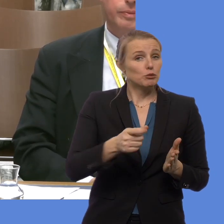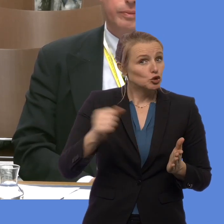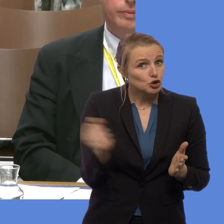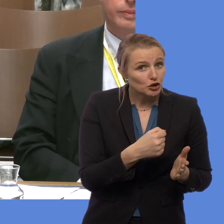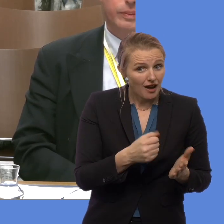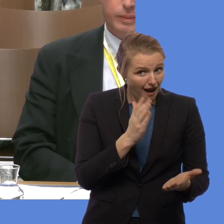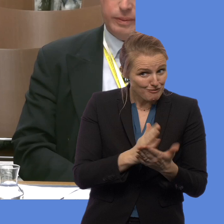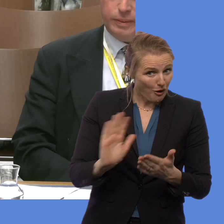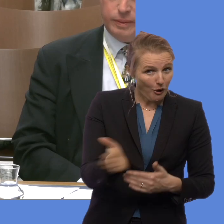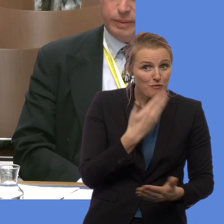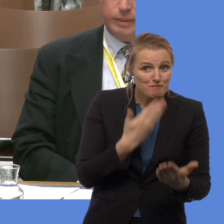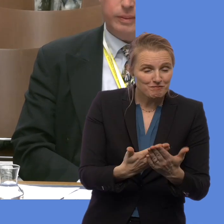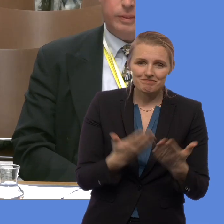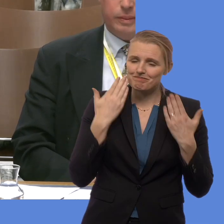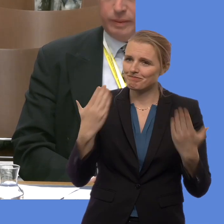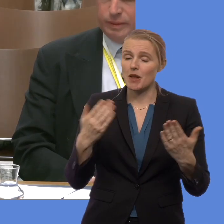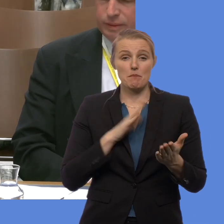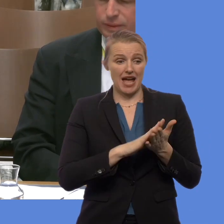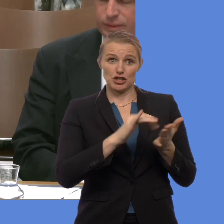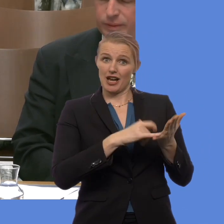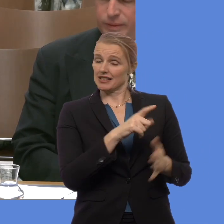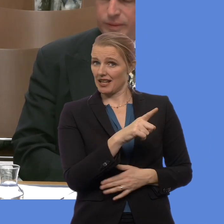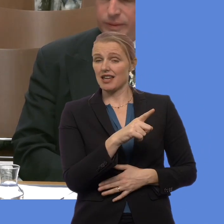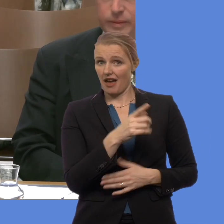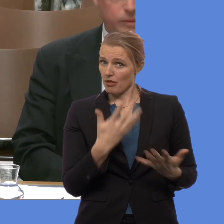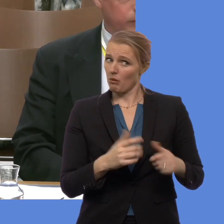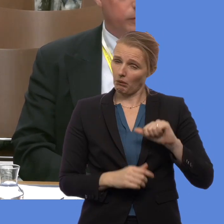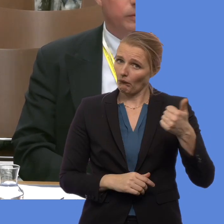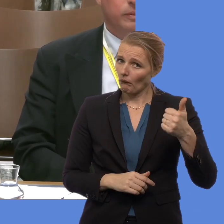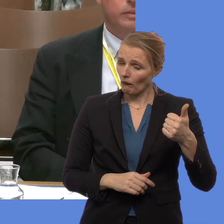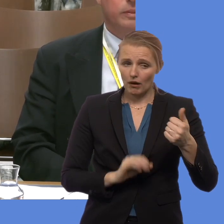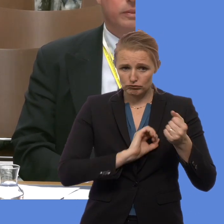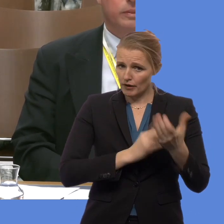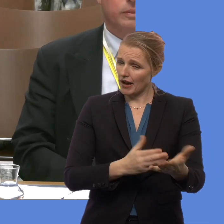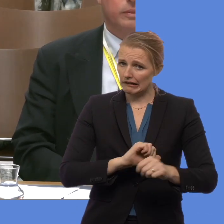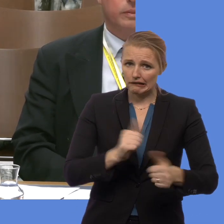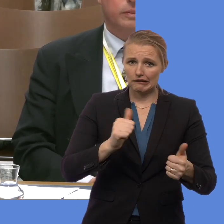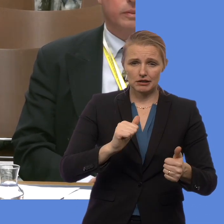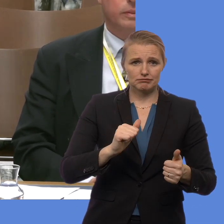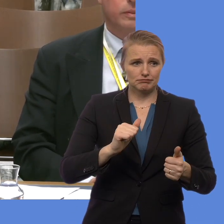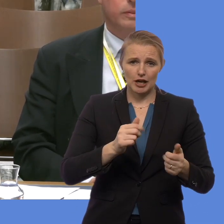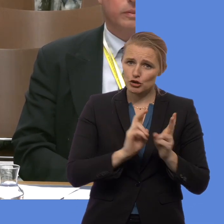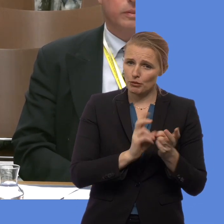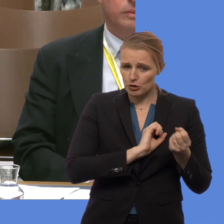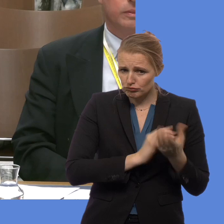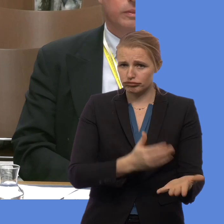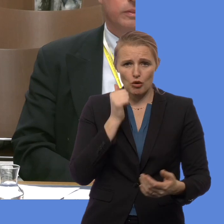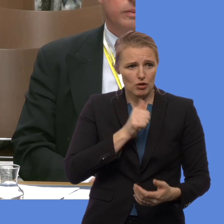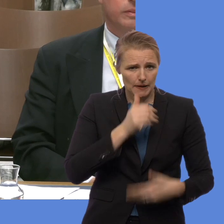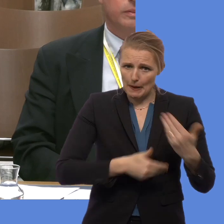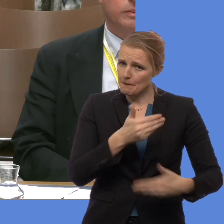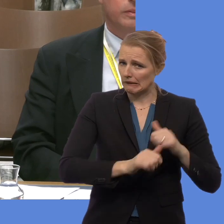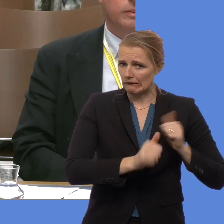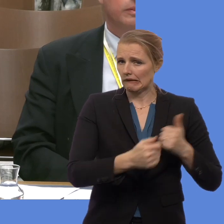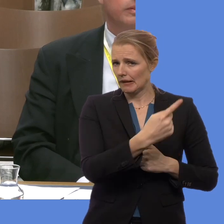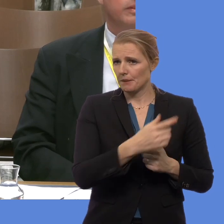I've referred to how our health and social care currently provide support for the sign language community.